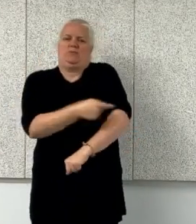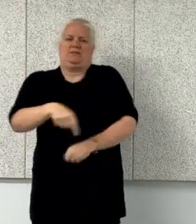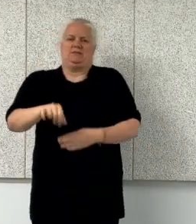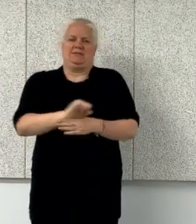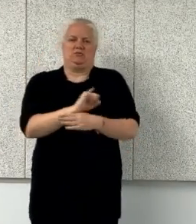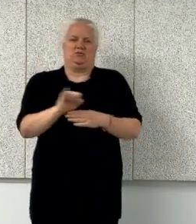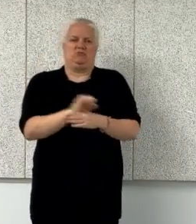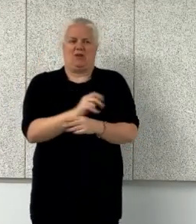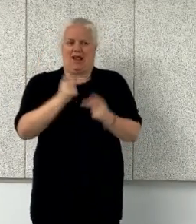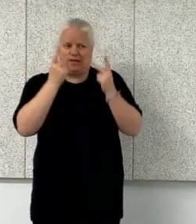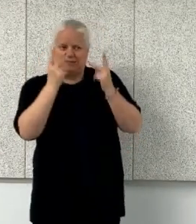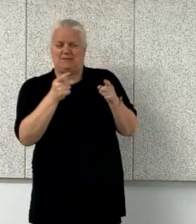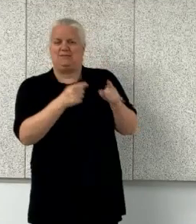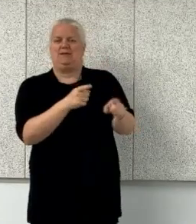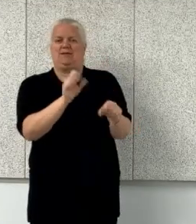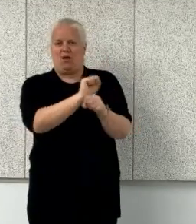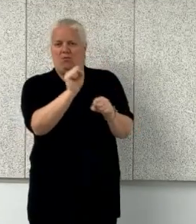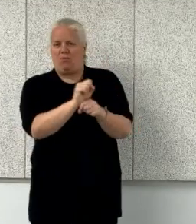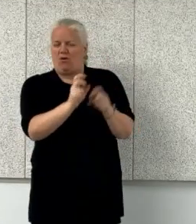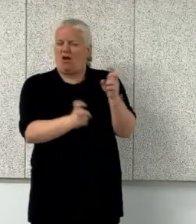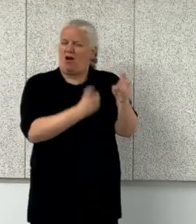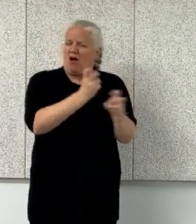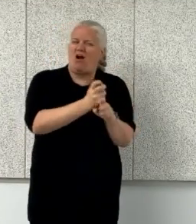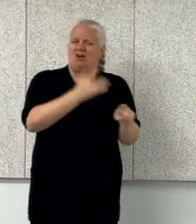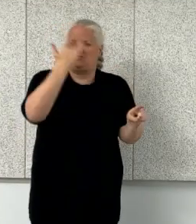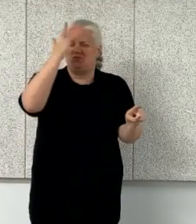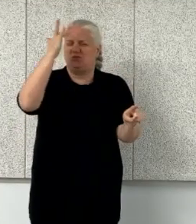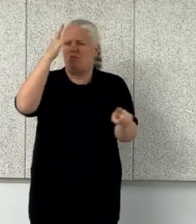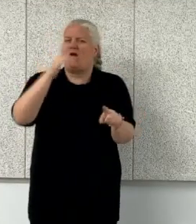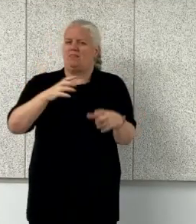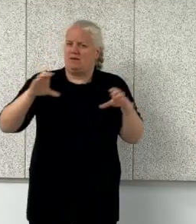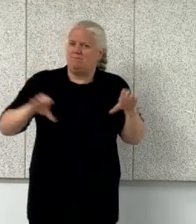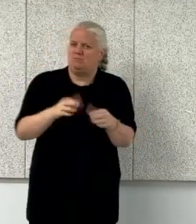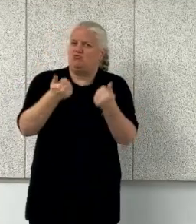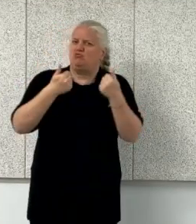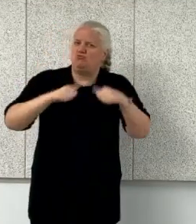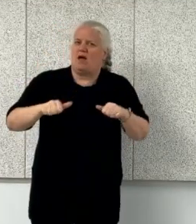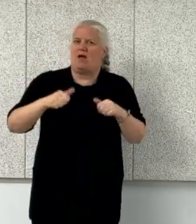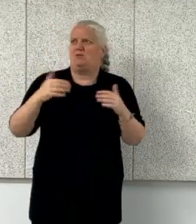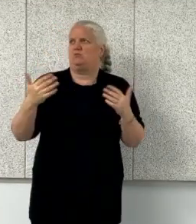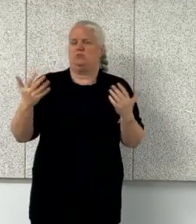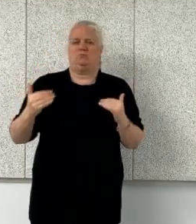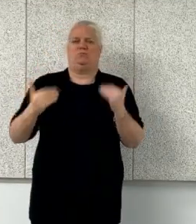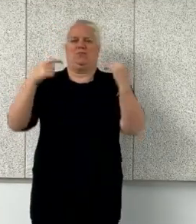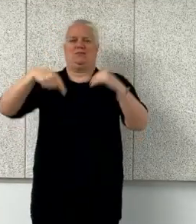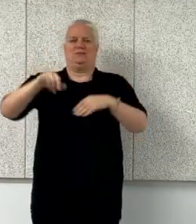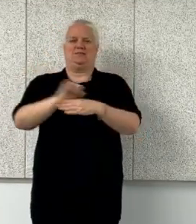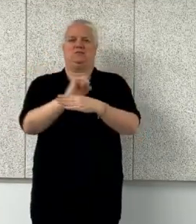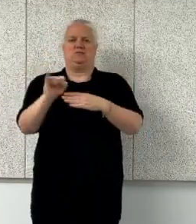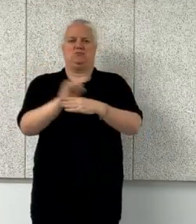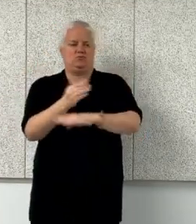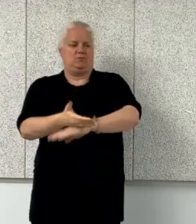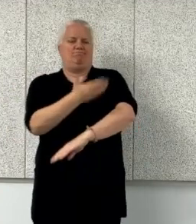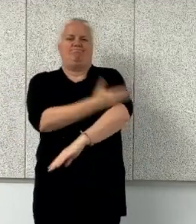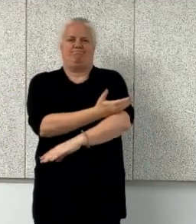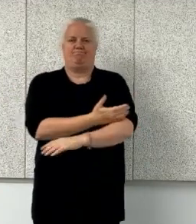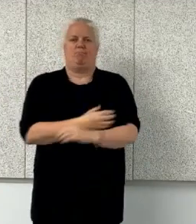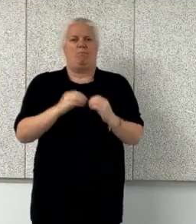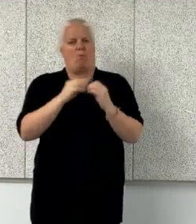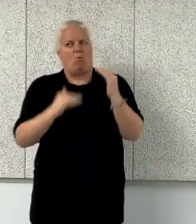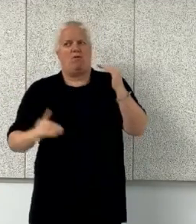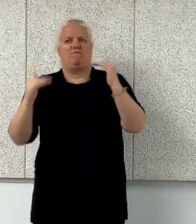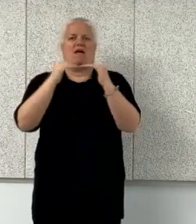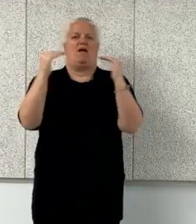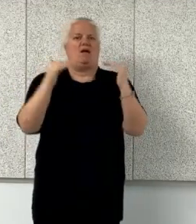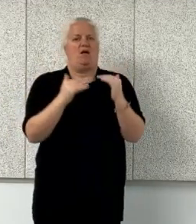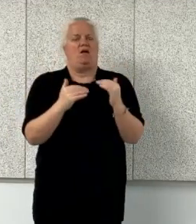I see an active effort from everyone that I've ever collaborated with, that they are actively trying to make this industry better, more fair,